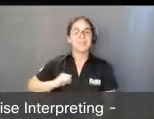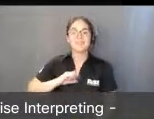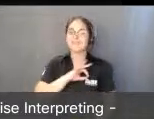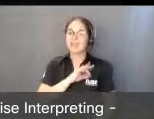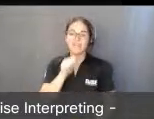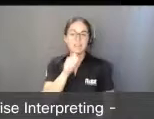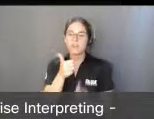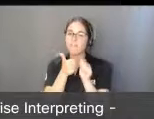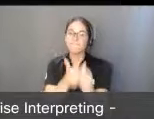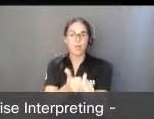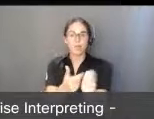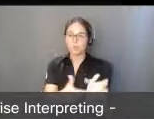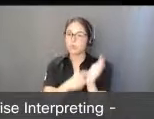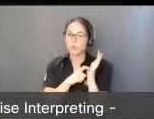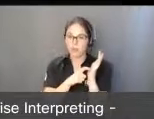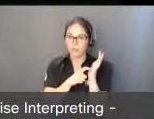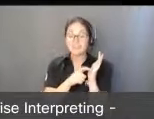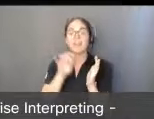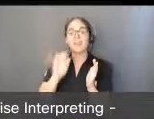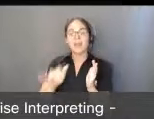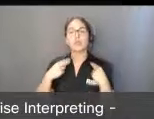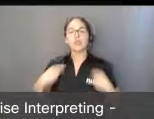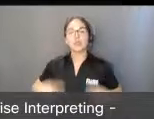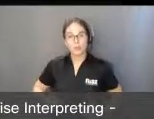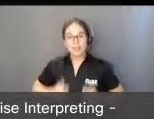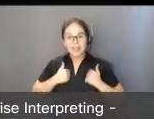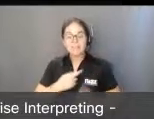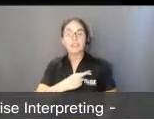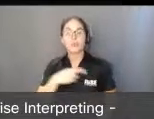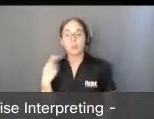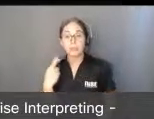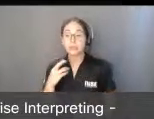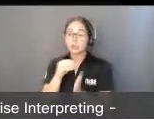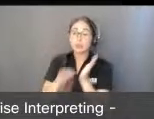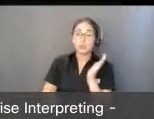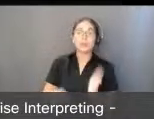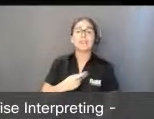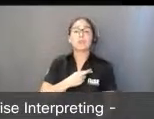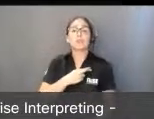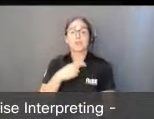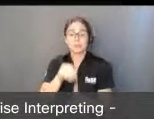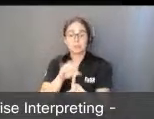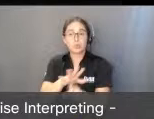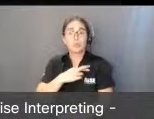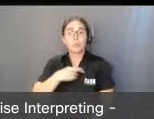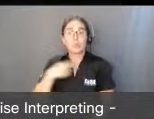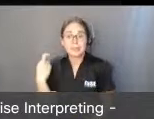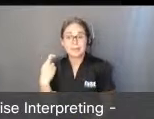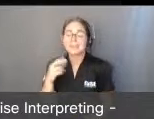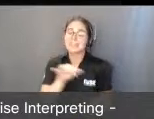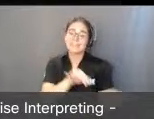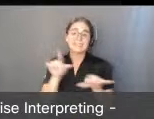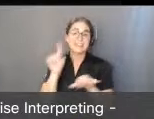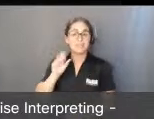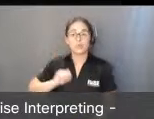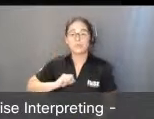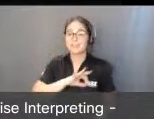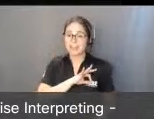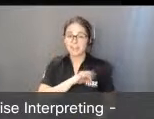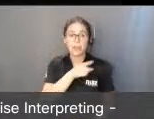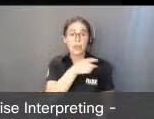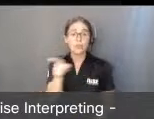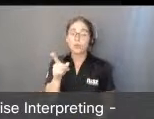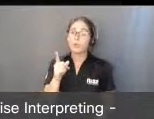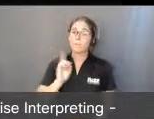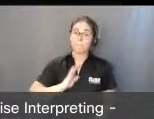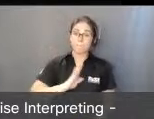at risk, our students being put at risk, and most of all, your staff. You have seen enough by not saying anything at all. My concern is that the